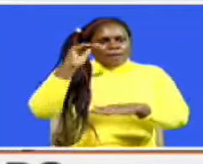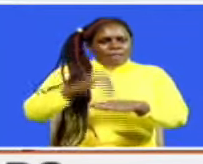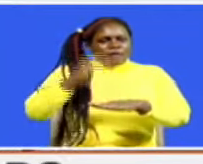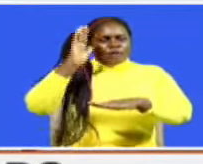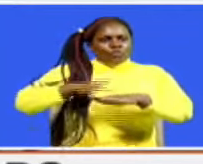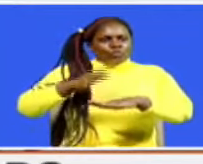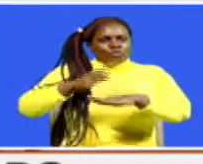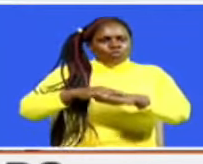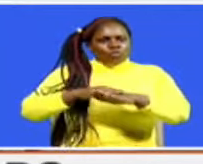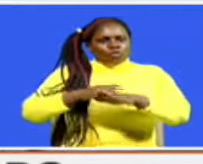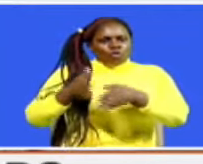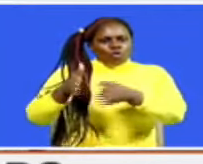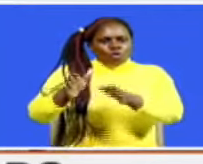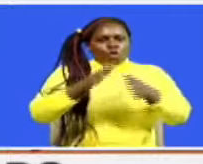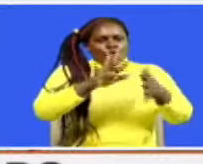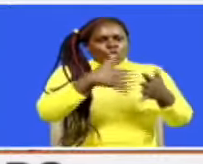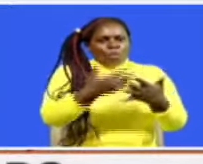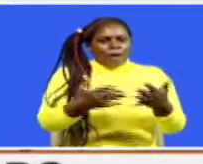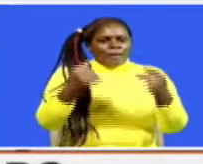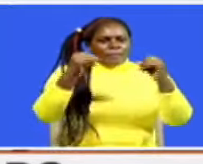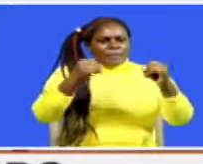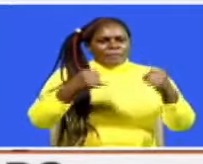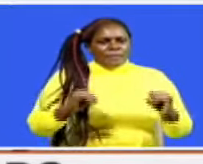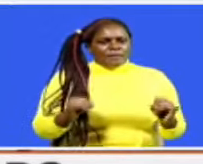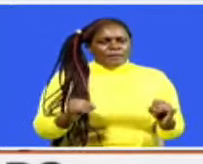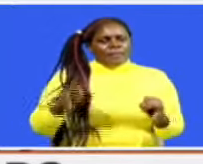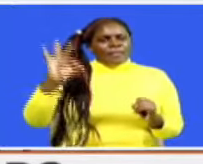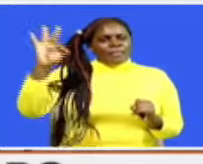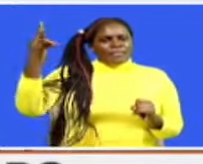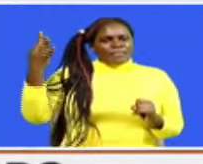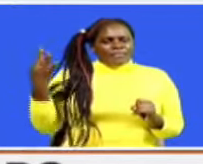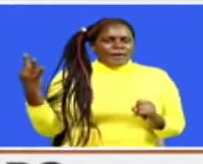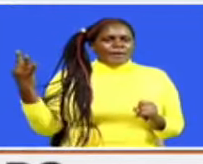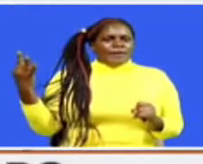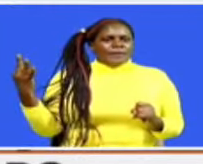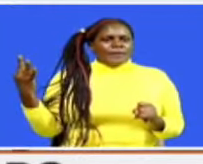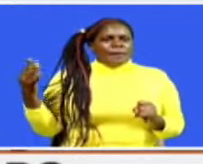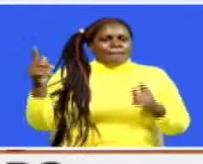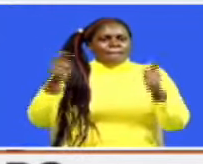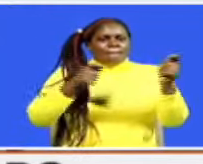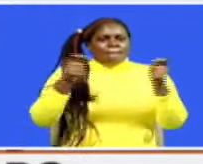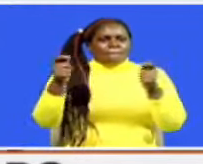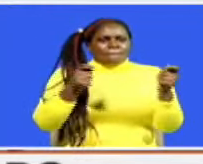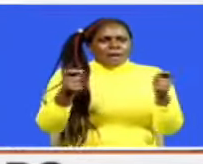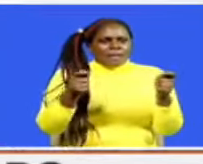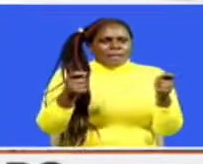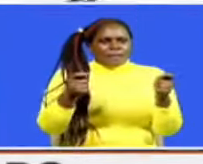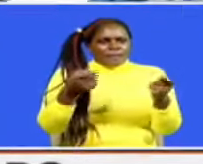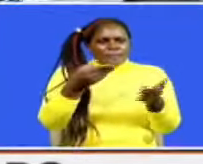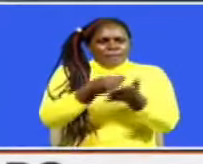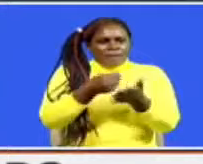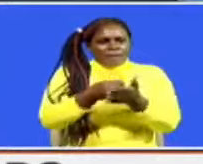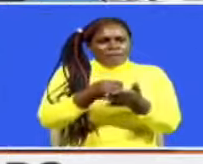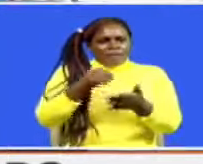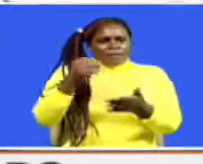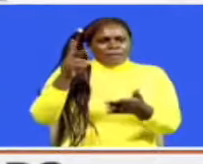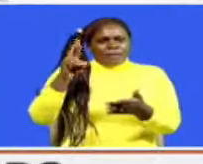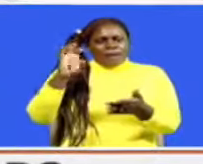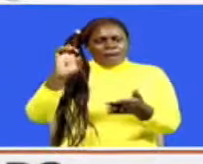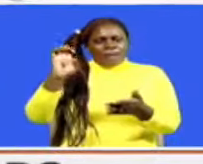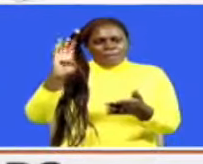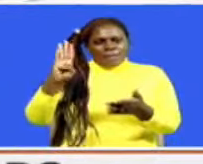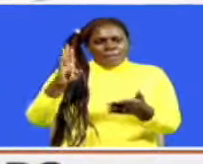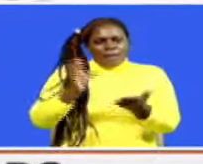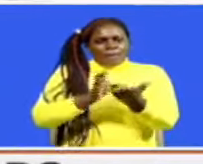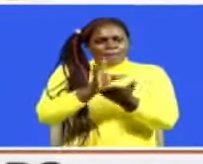in roadworks implemented by the fund, thirdly to manage the fund itself. KRB is mainly